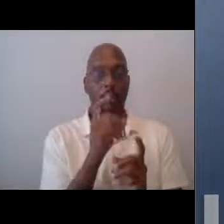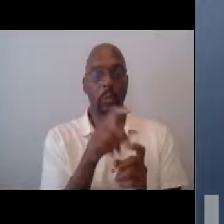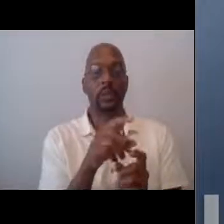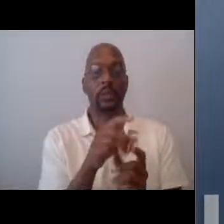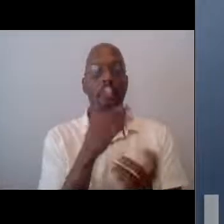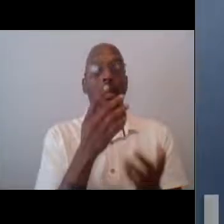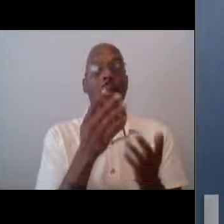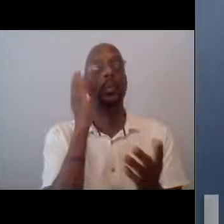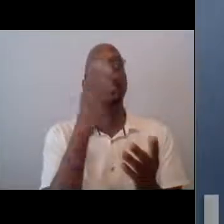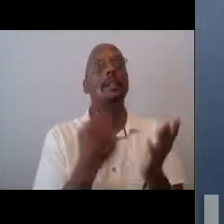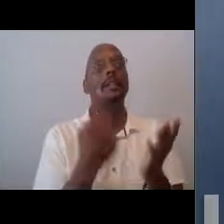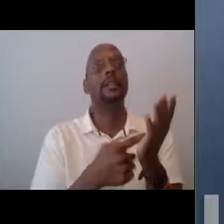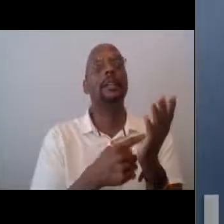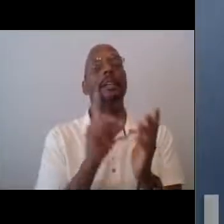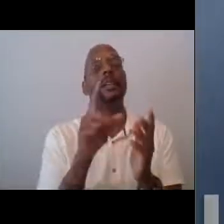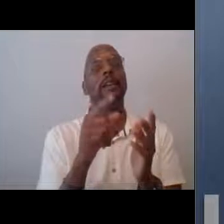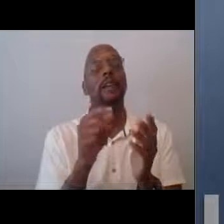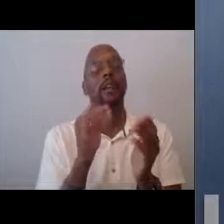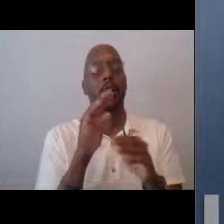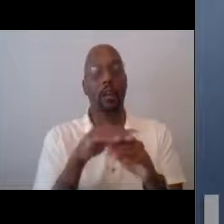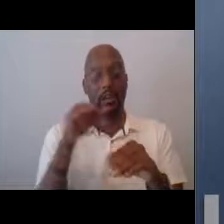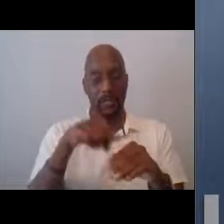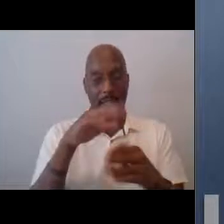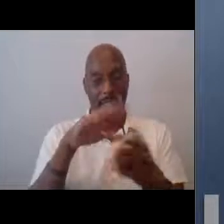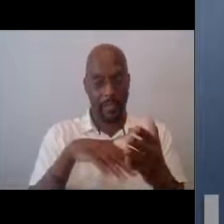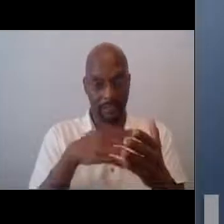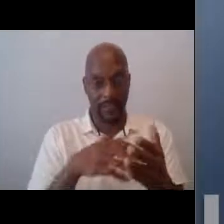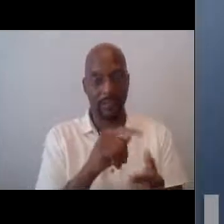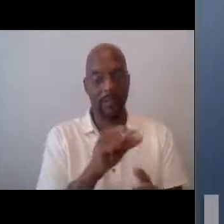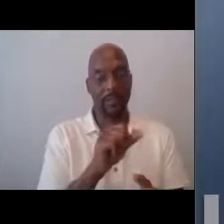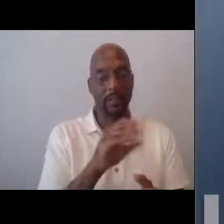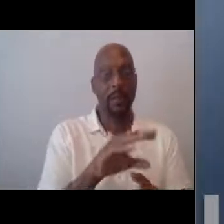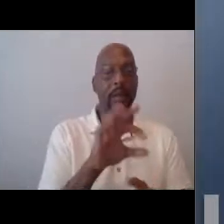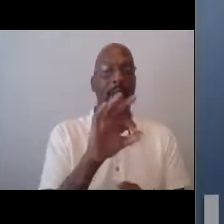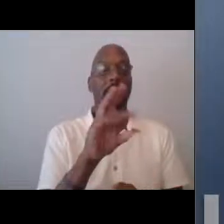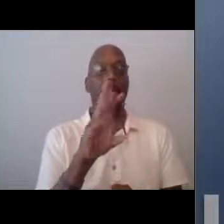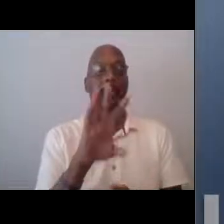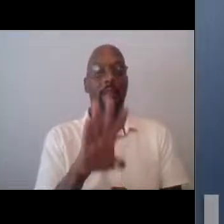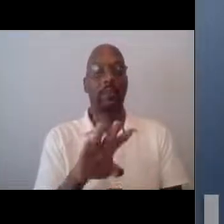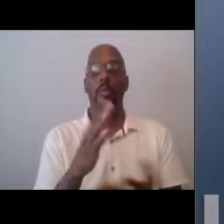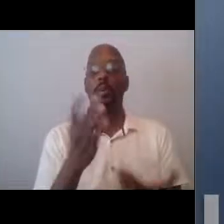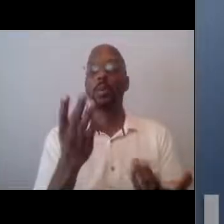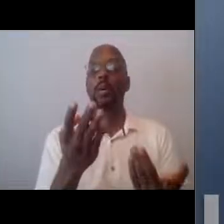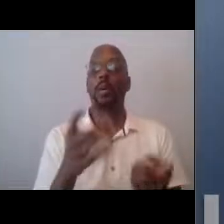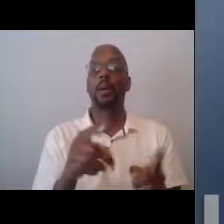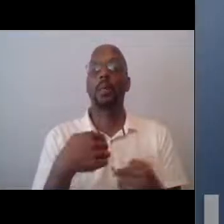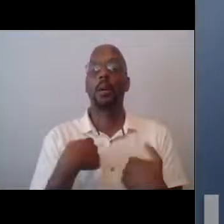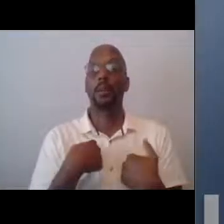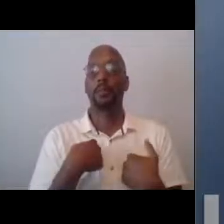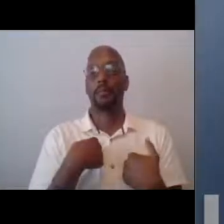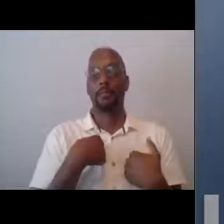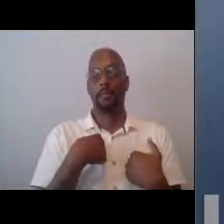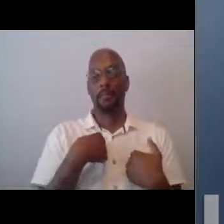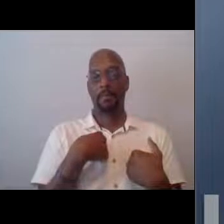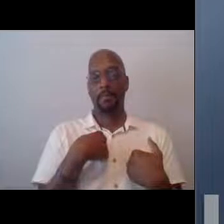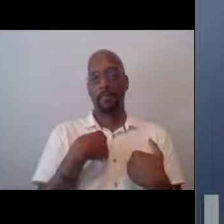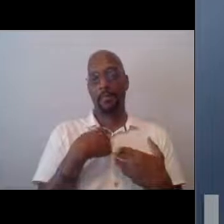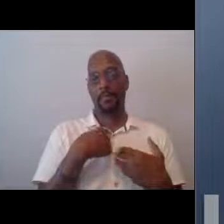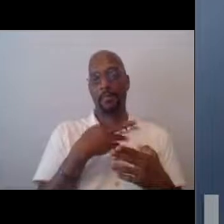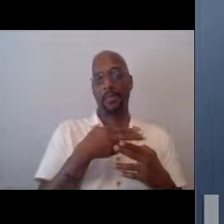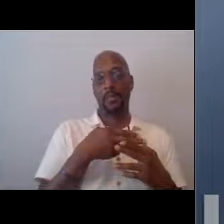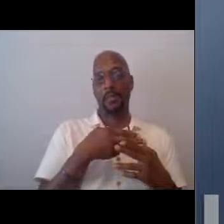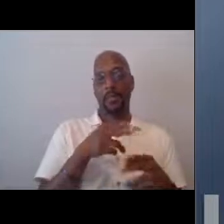discussed later on today's agenda, tab 64, that's where we have the interim Caltrans system